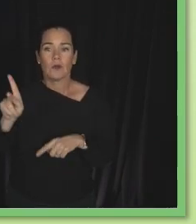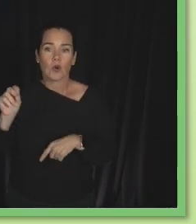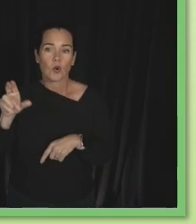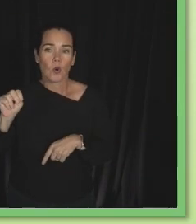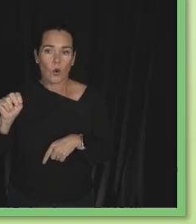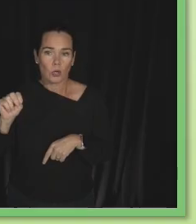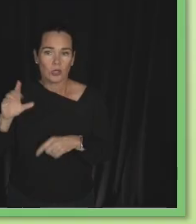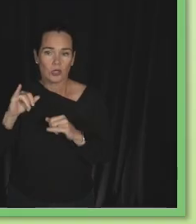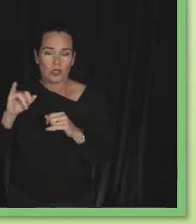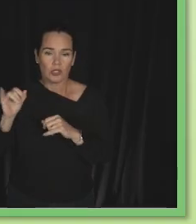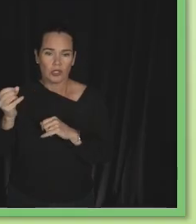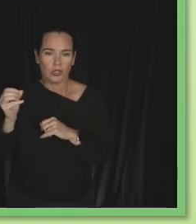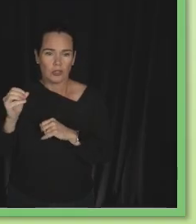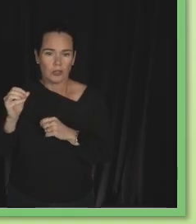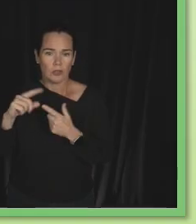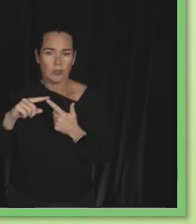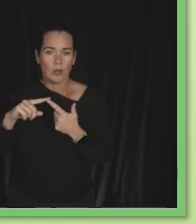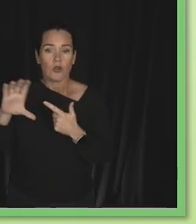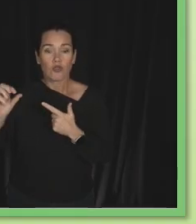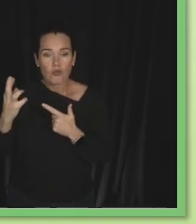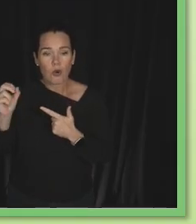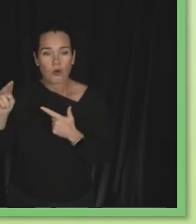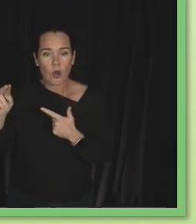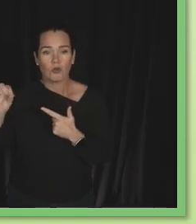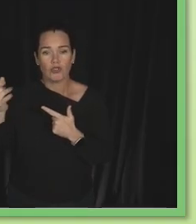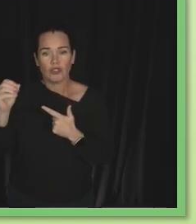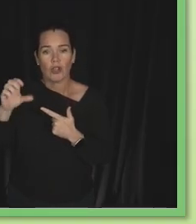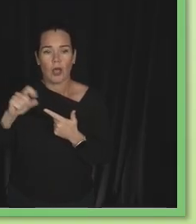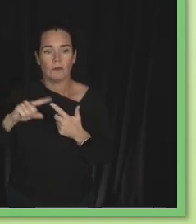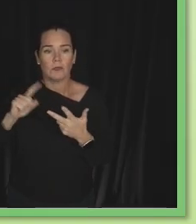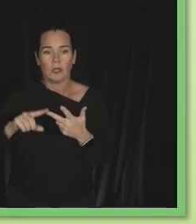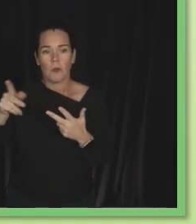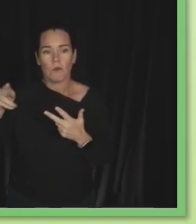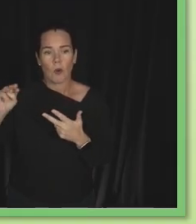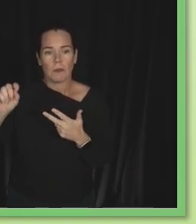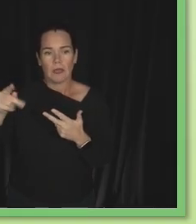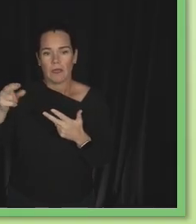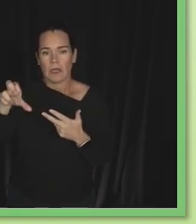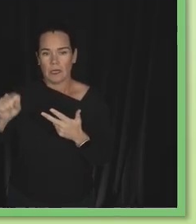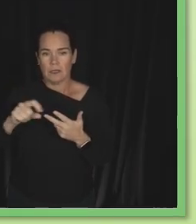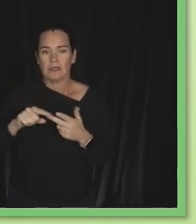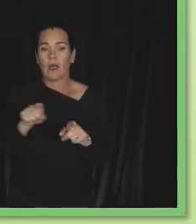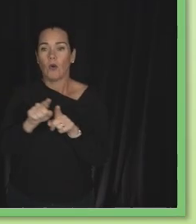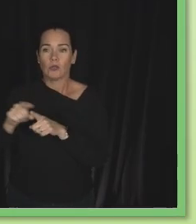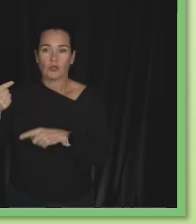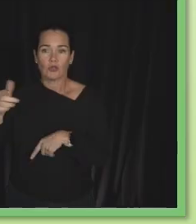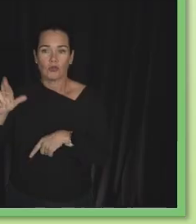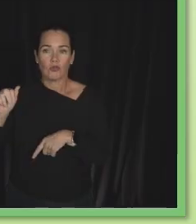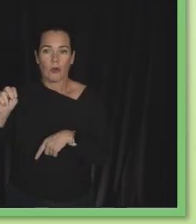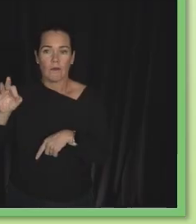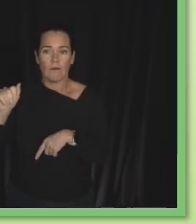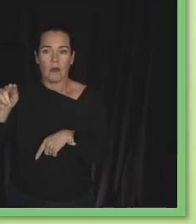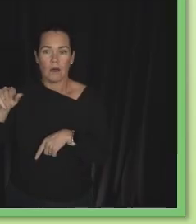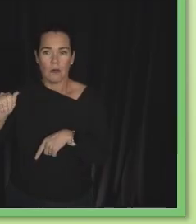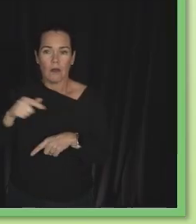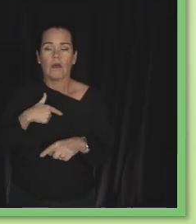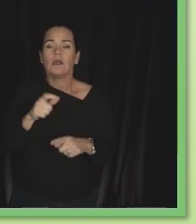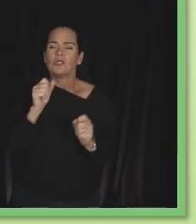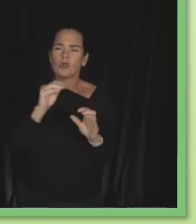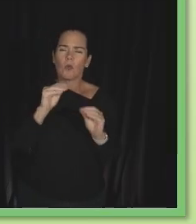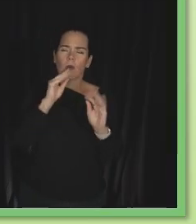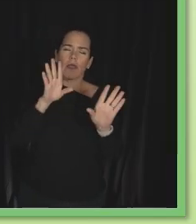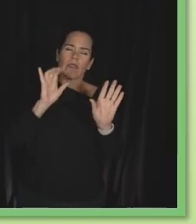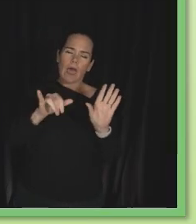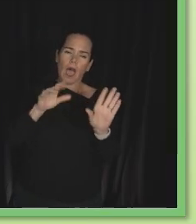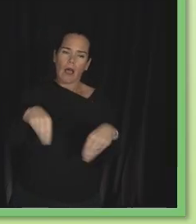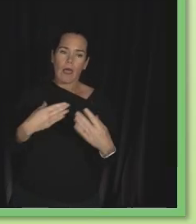Prometheus, as well as Grafana. So these, they enable observability, and they send alerts and different connections with